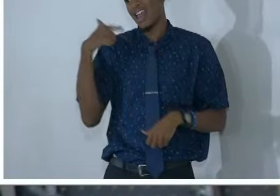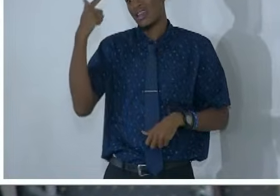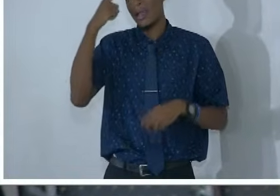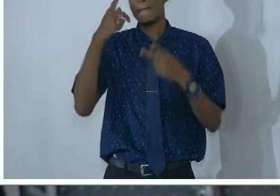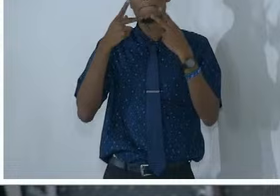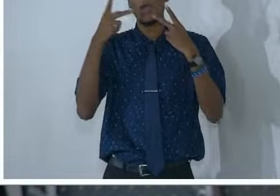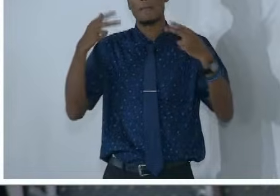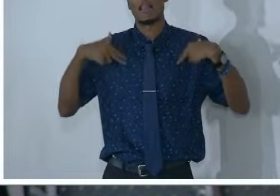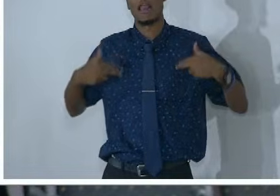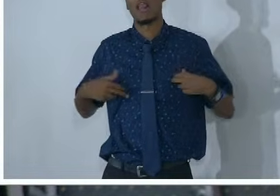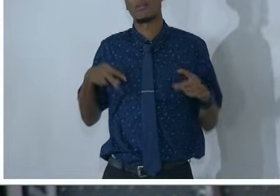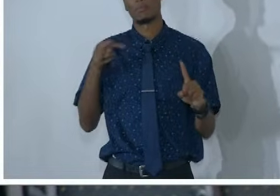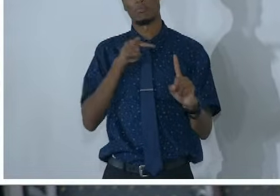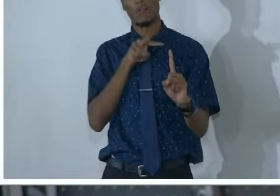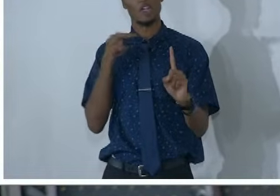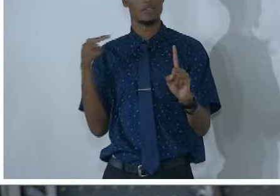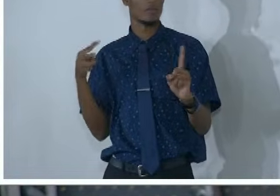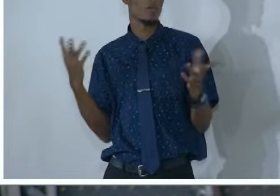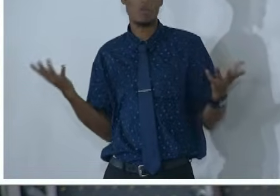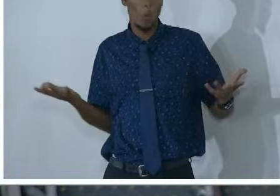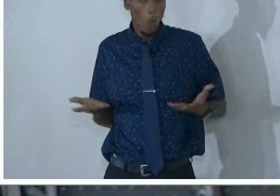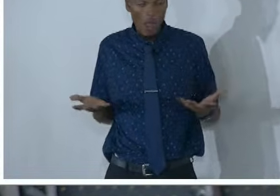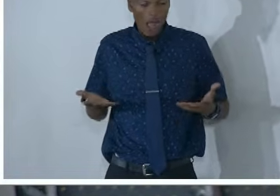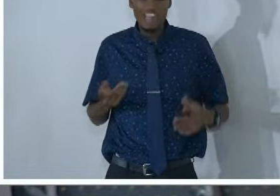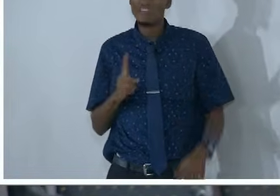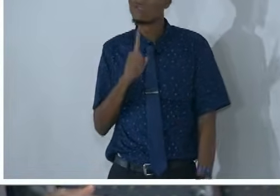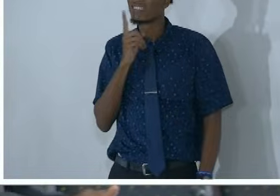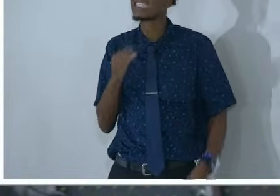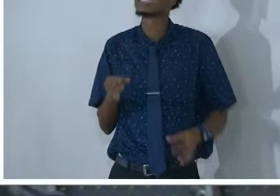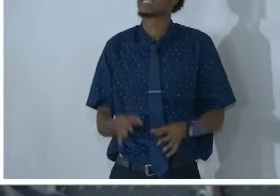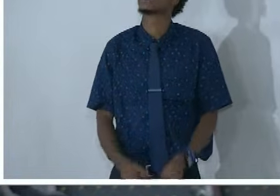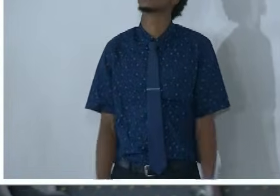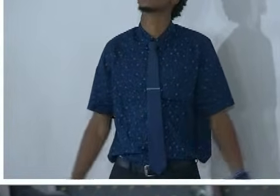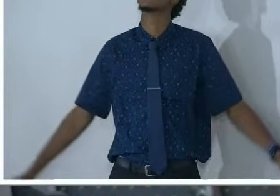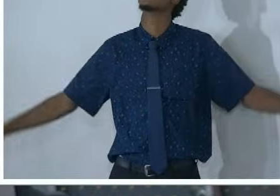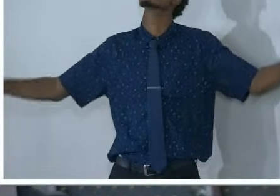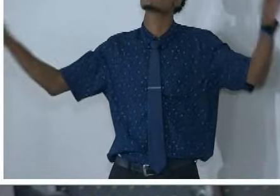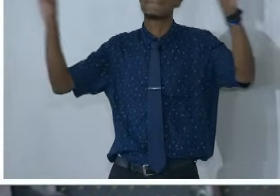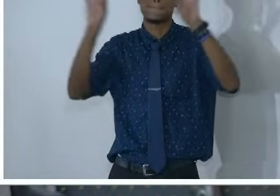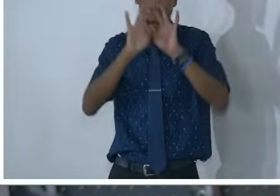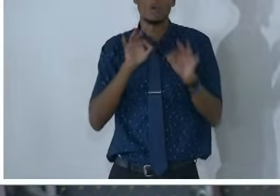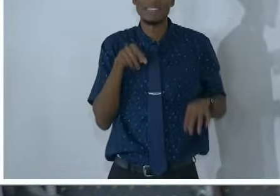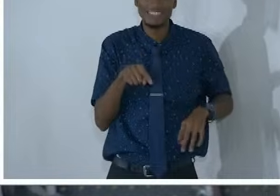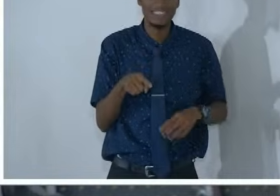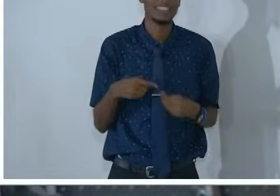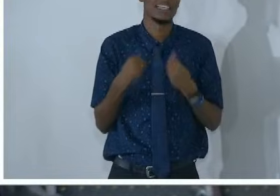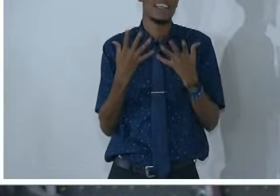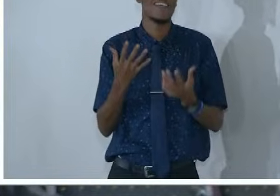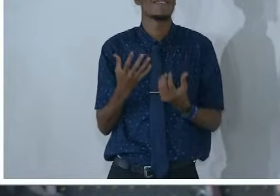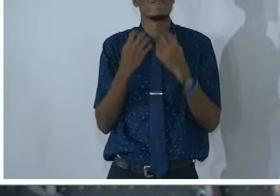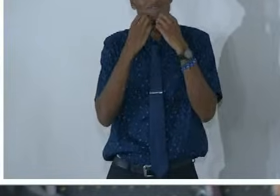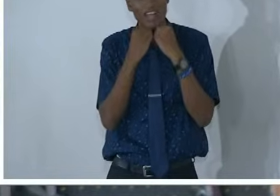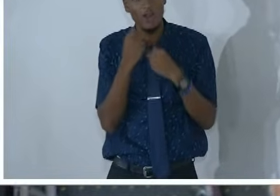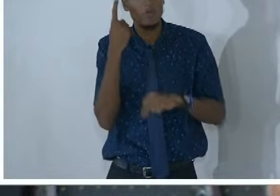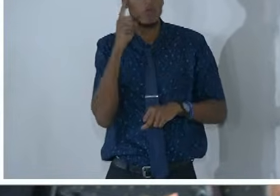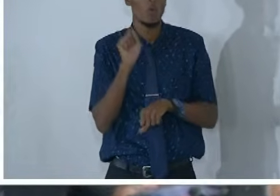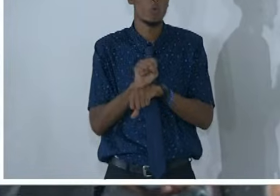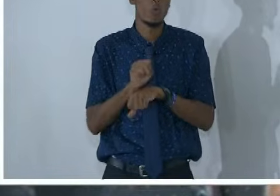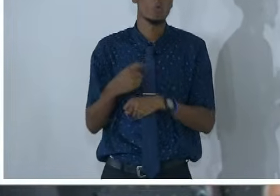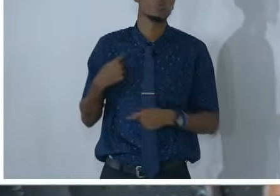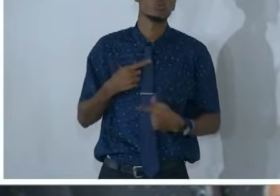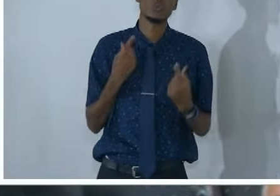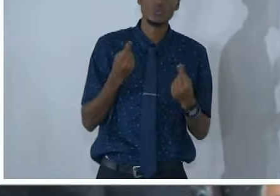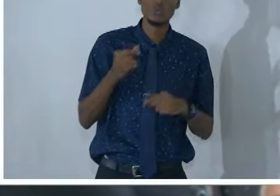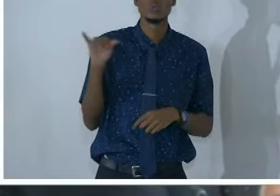perspective, it is important. It adds value to the work that we do at the level